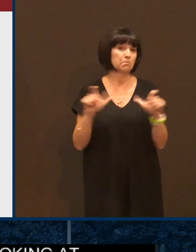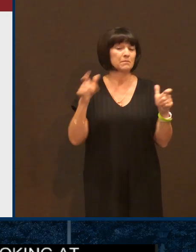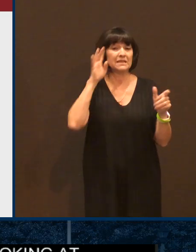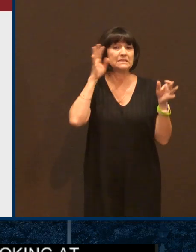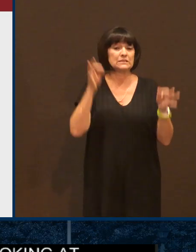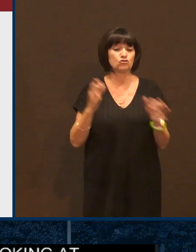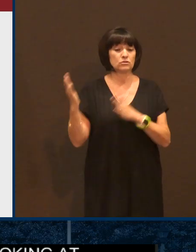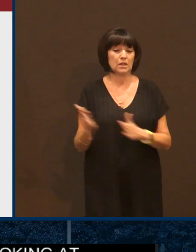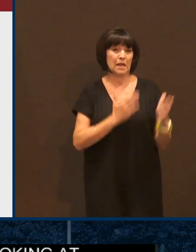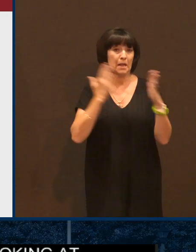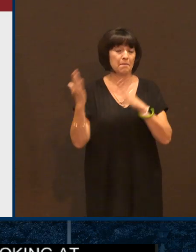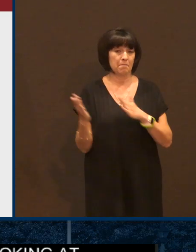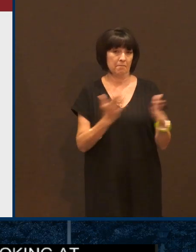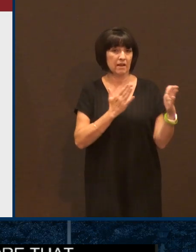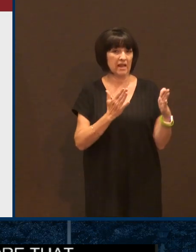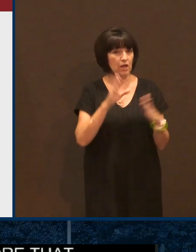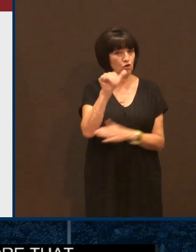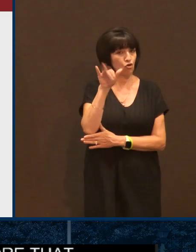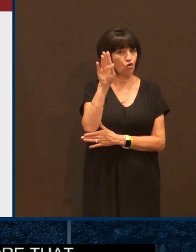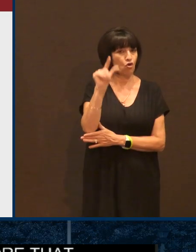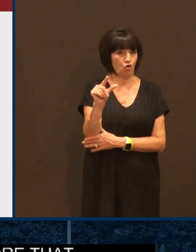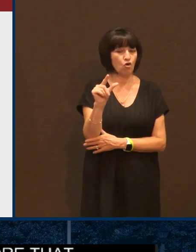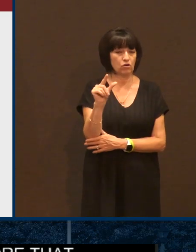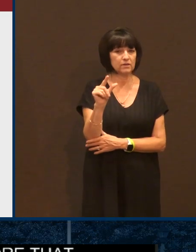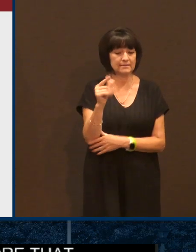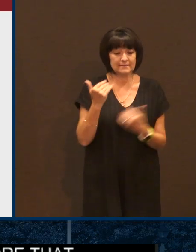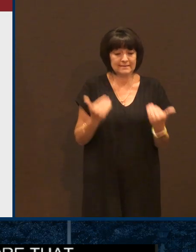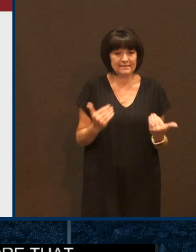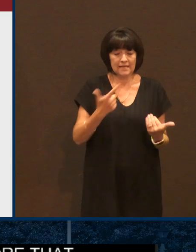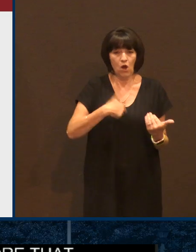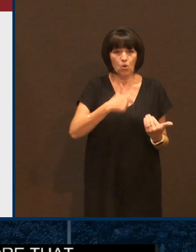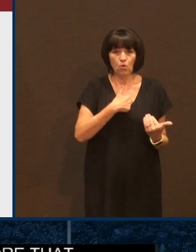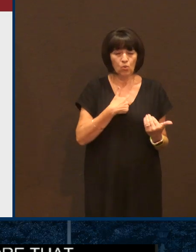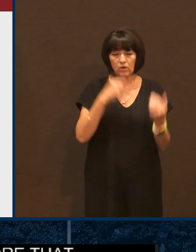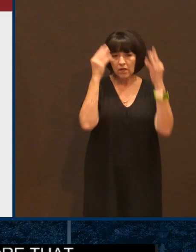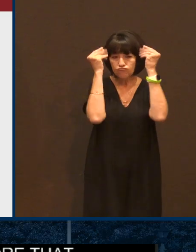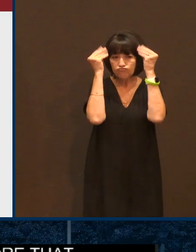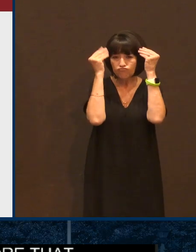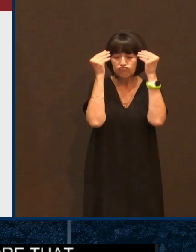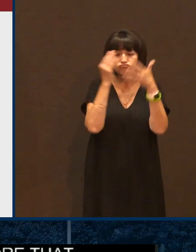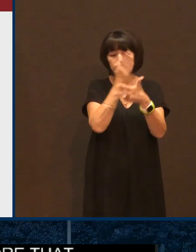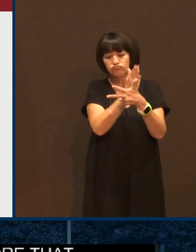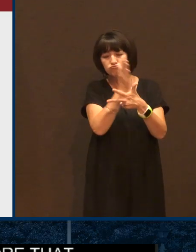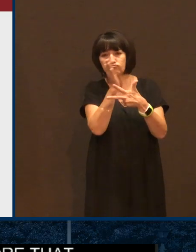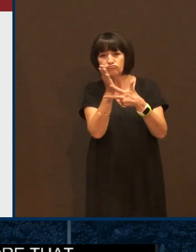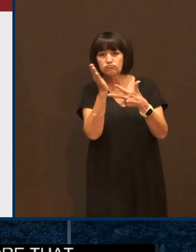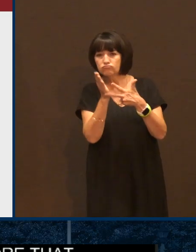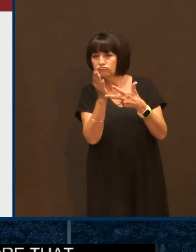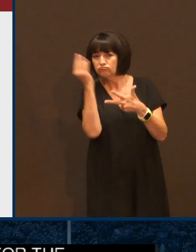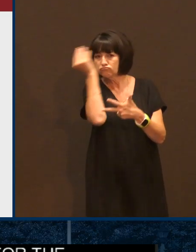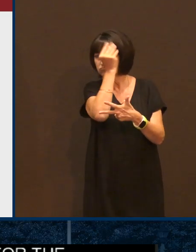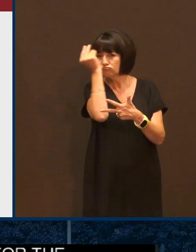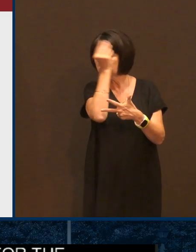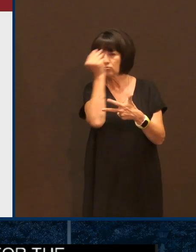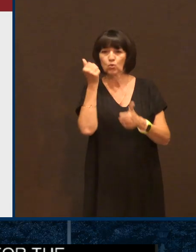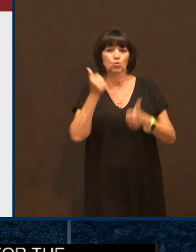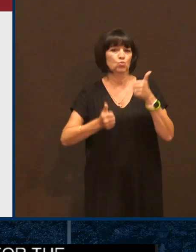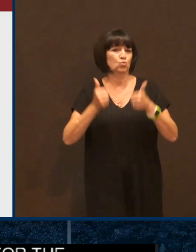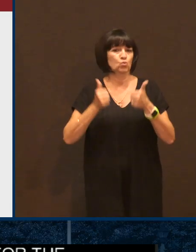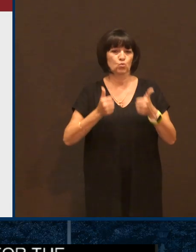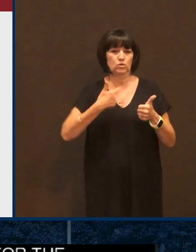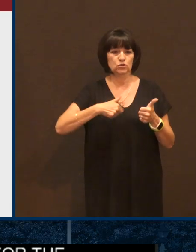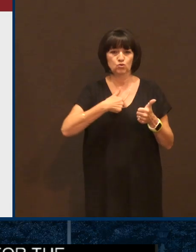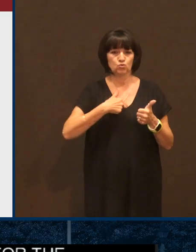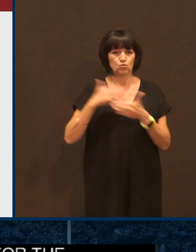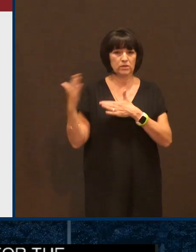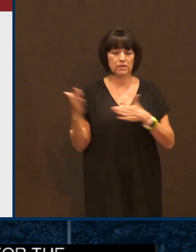we are planning for the scenarios just in case. All three scenarios will be looked at, and our districts are working hard to make